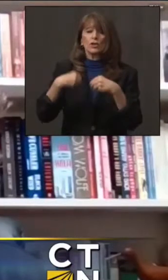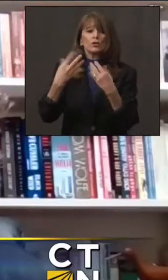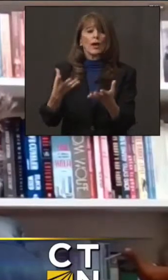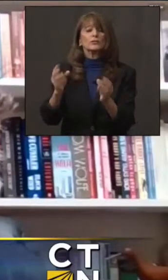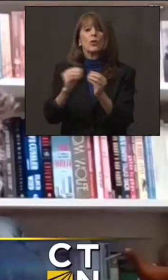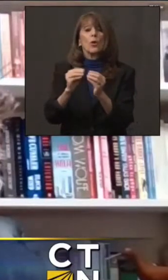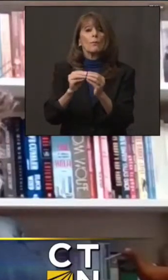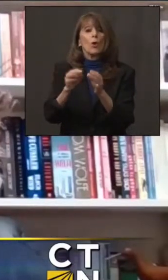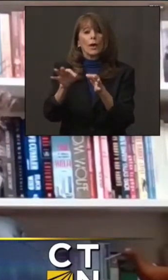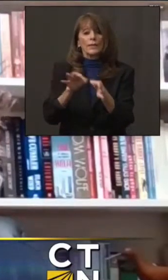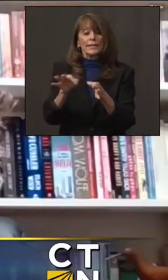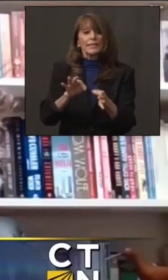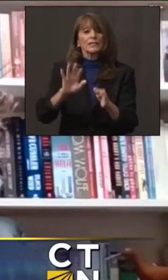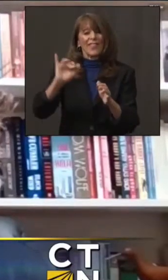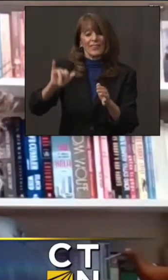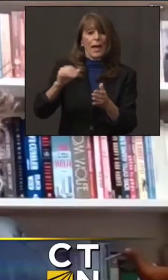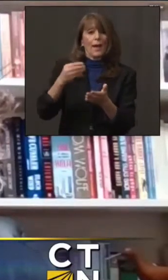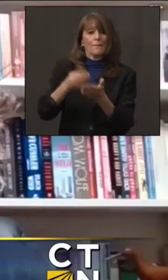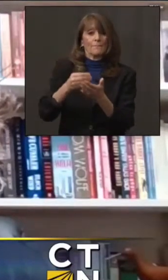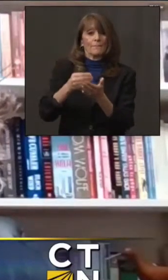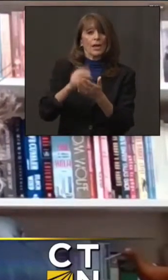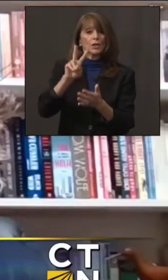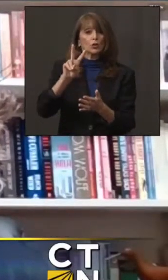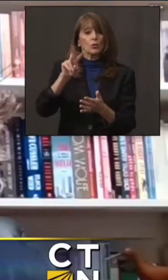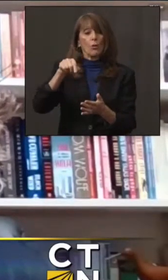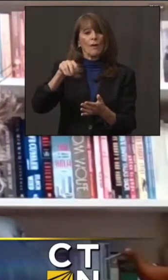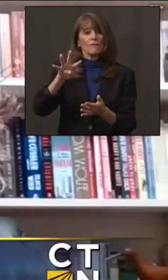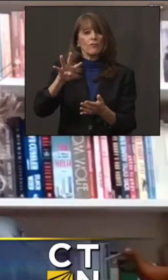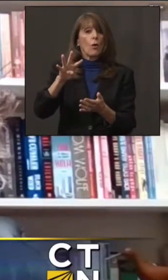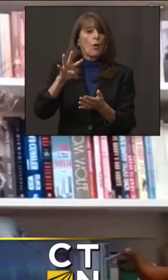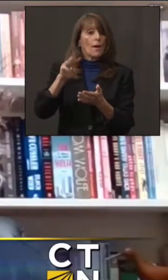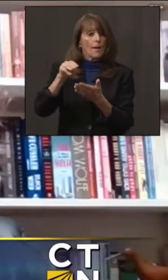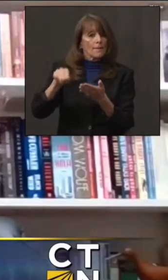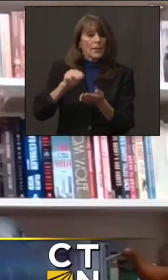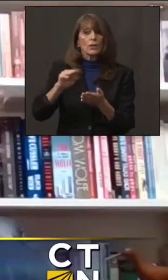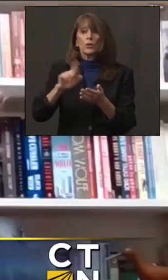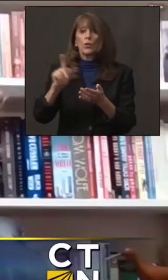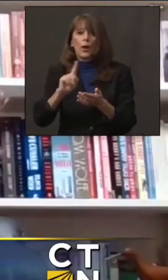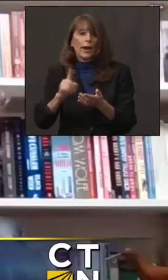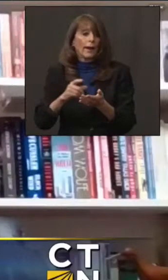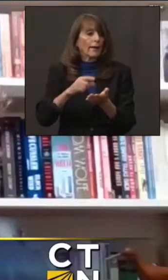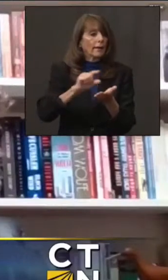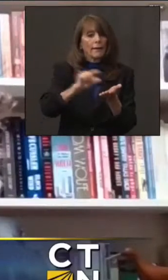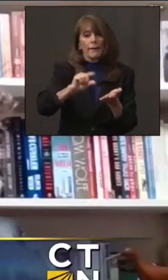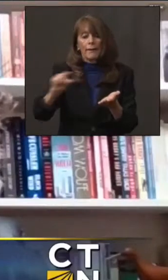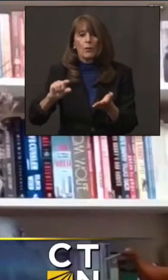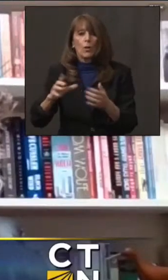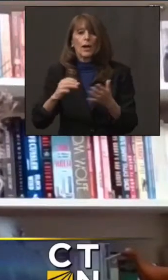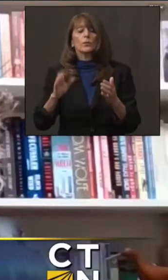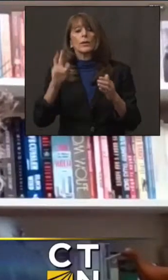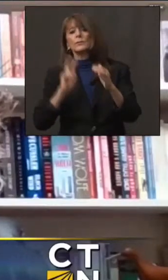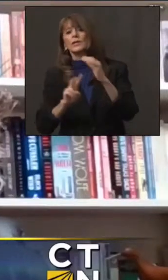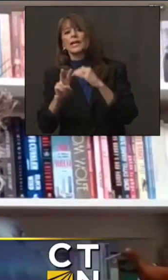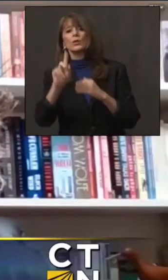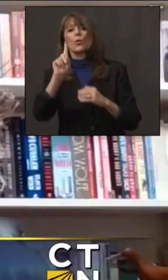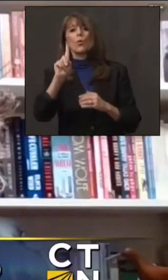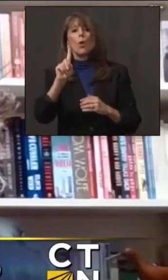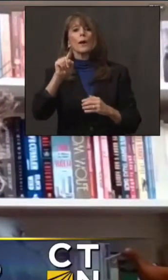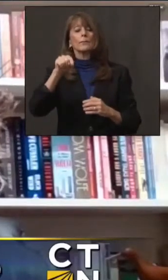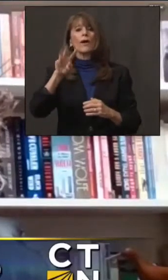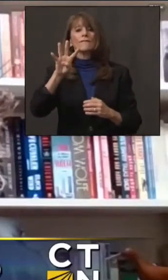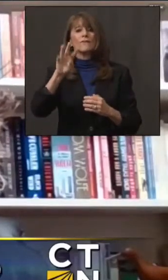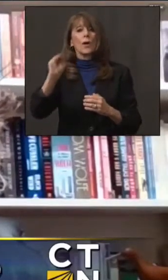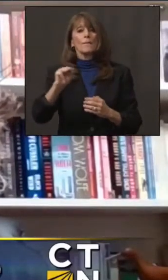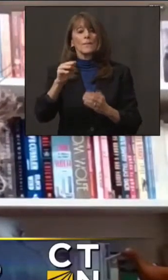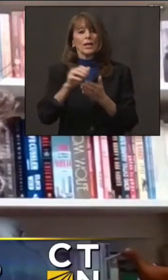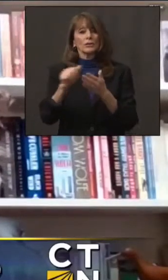that money was budgeted and allocated. We're anticipating another $1.4 million